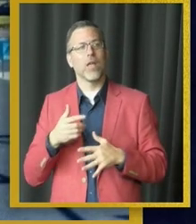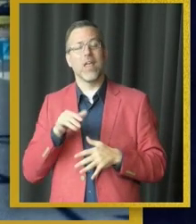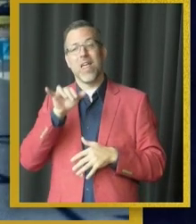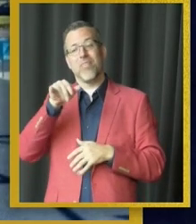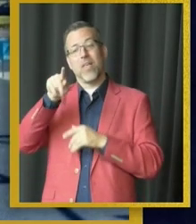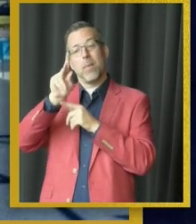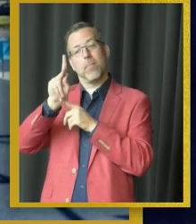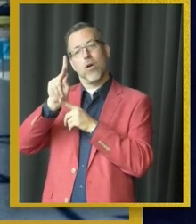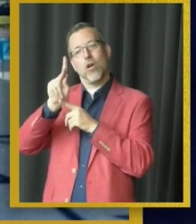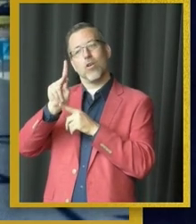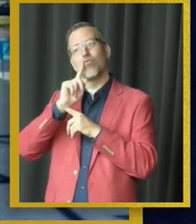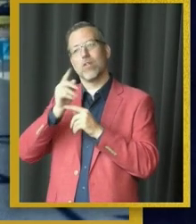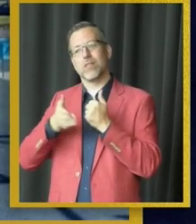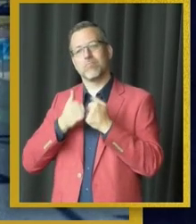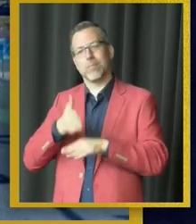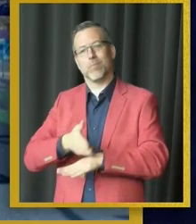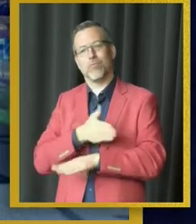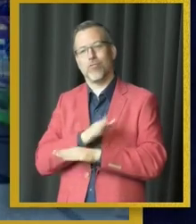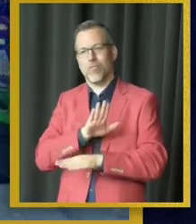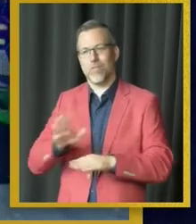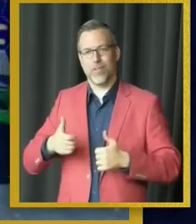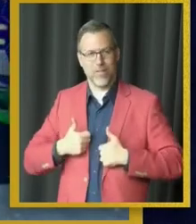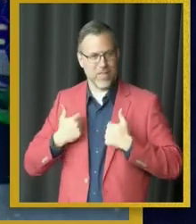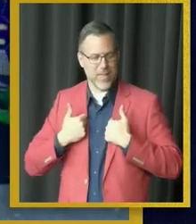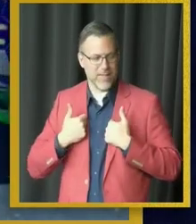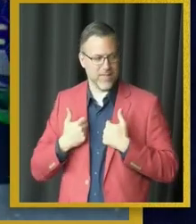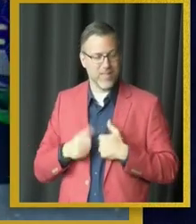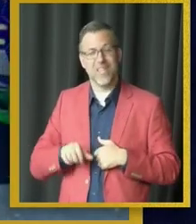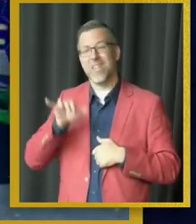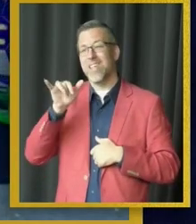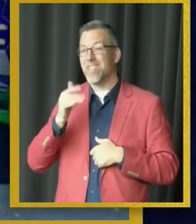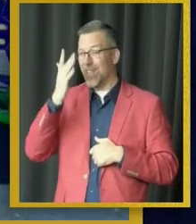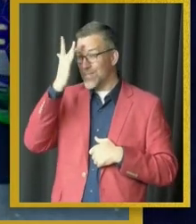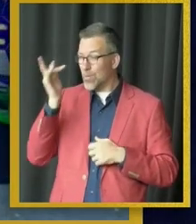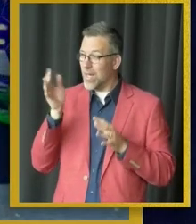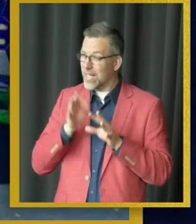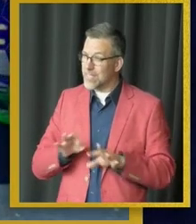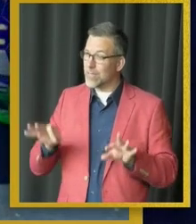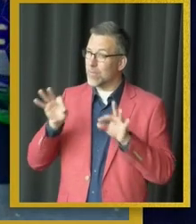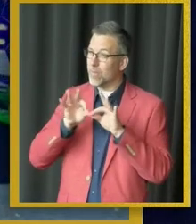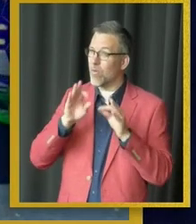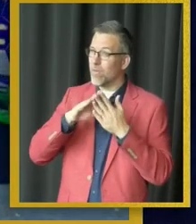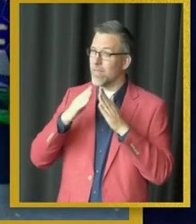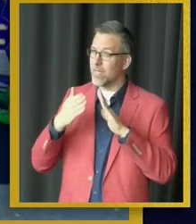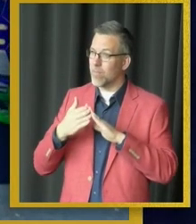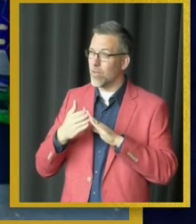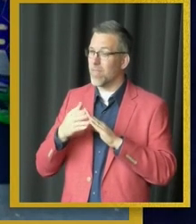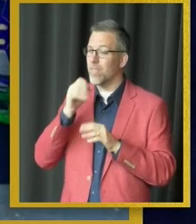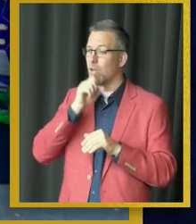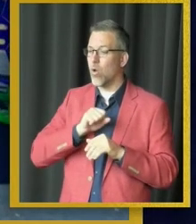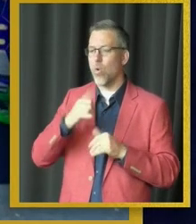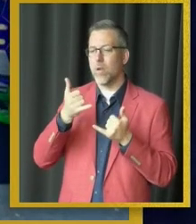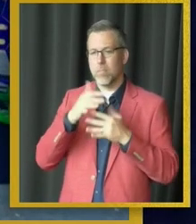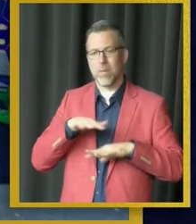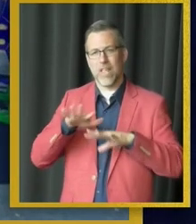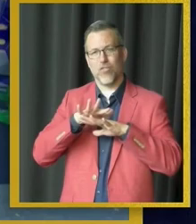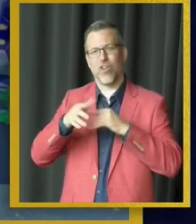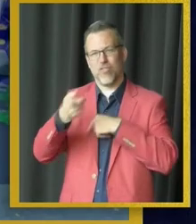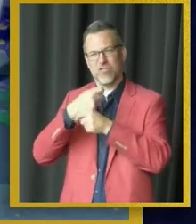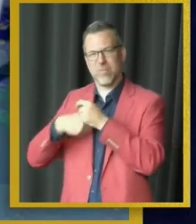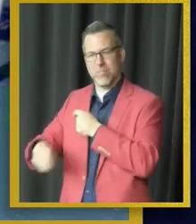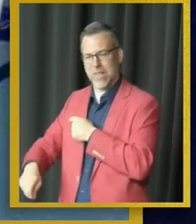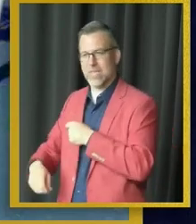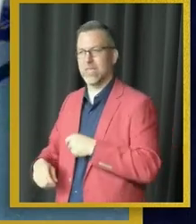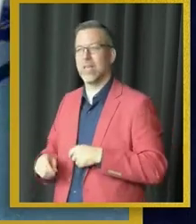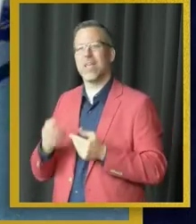role in the kids' lives, which is why it was so important to the community that the old playground was replaced. Its equipment